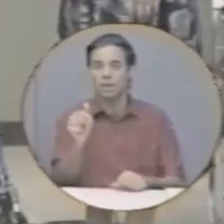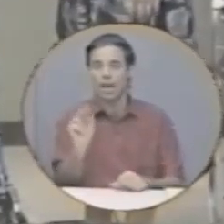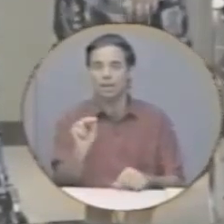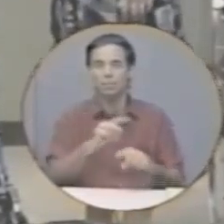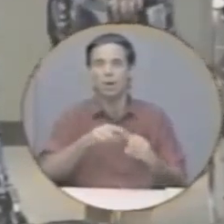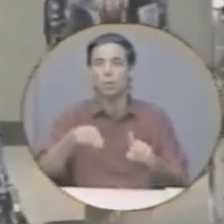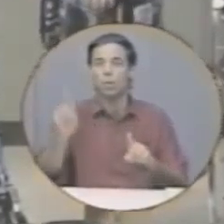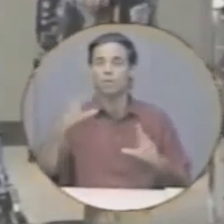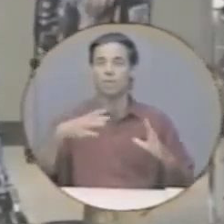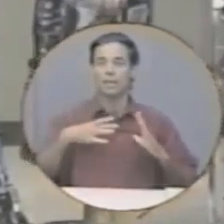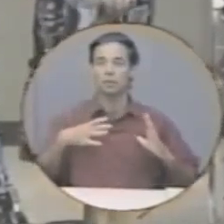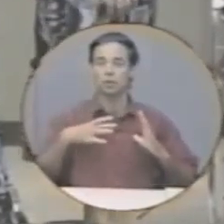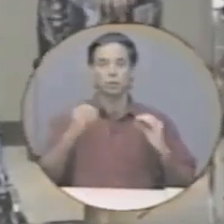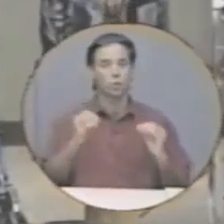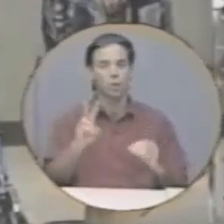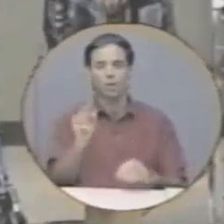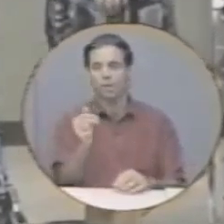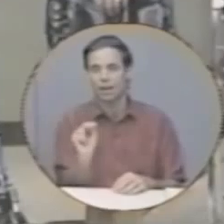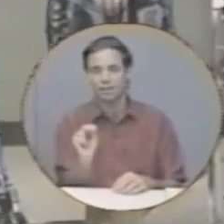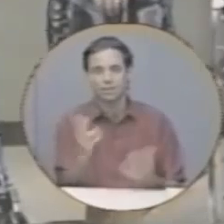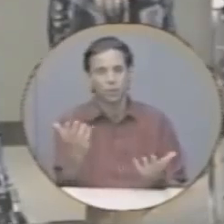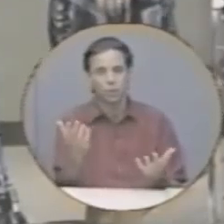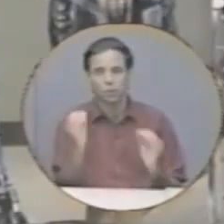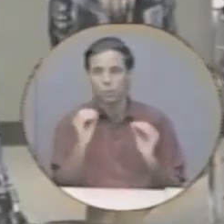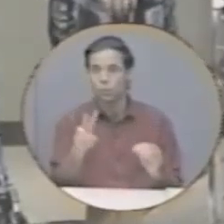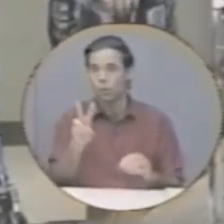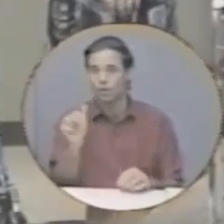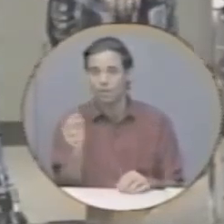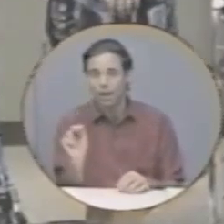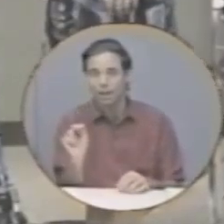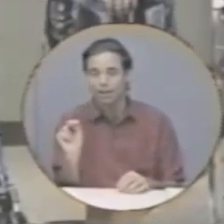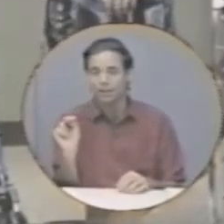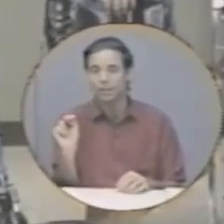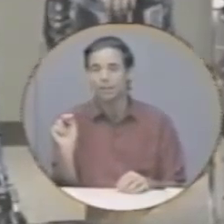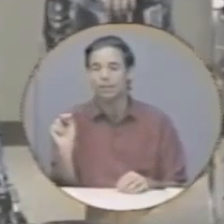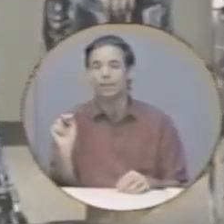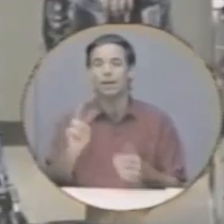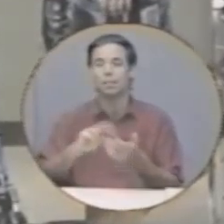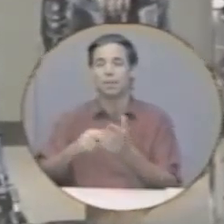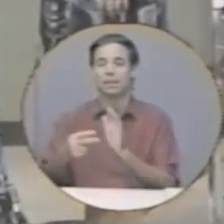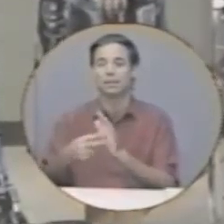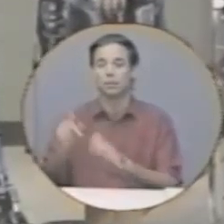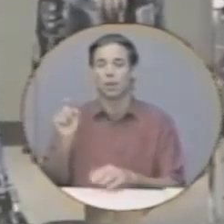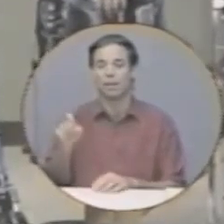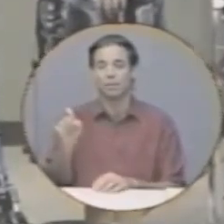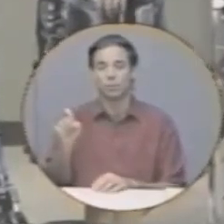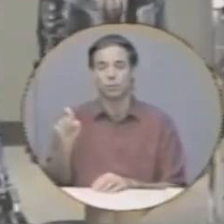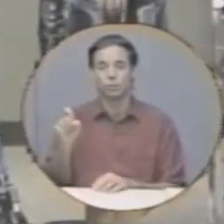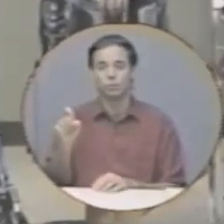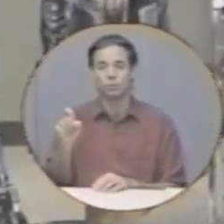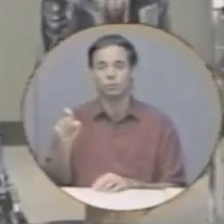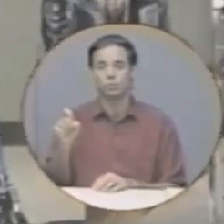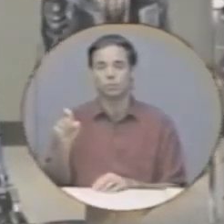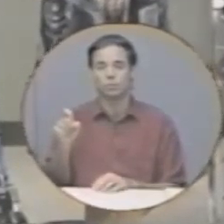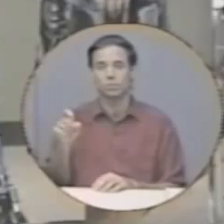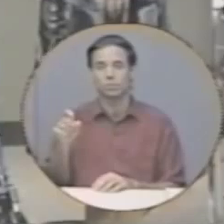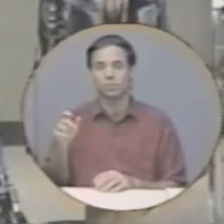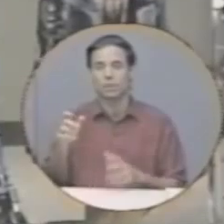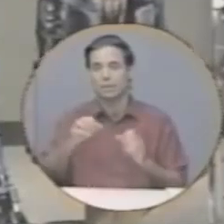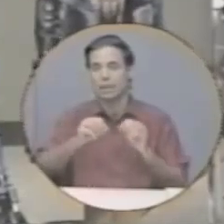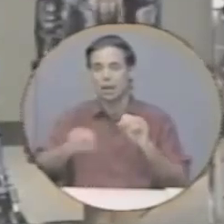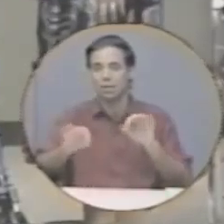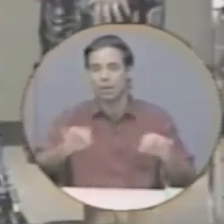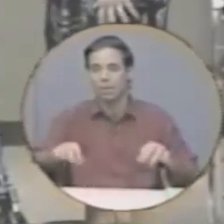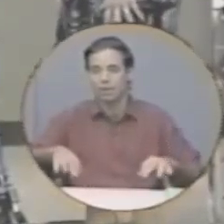vacation, we don't have the van. So when we don't have the van, we have to take it down and put it in the trunk of a